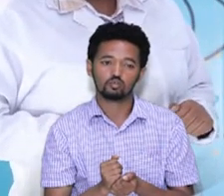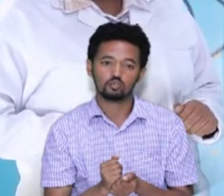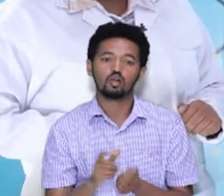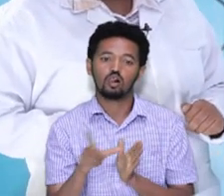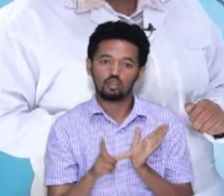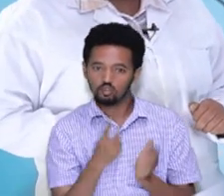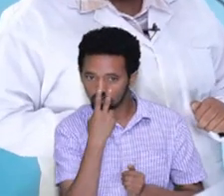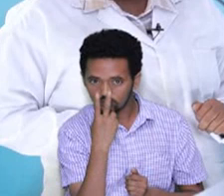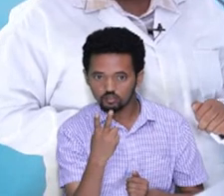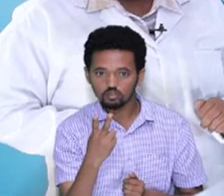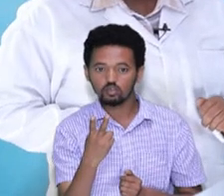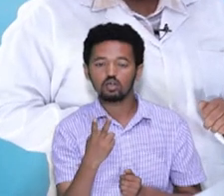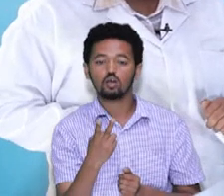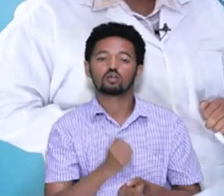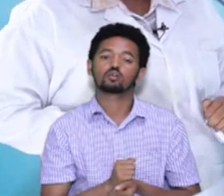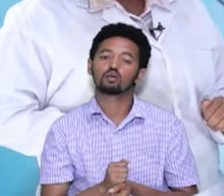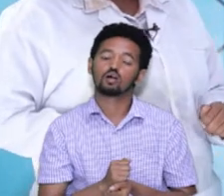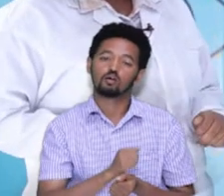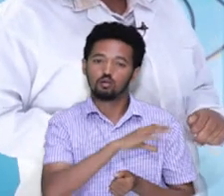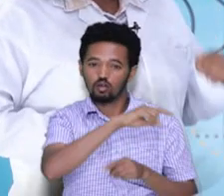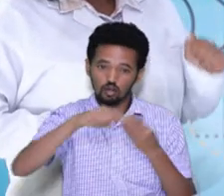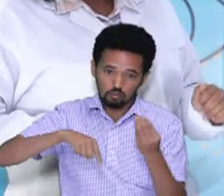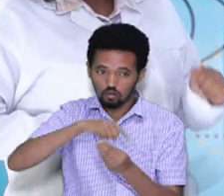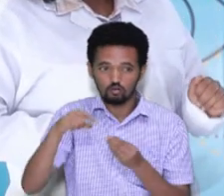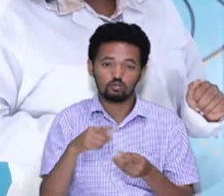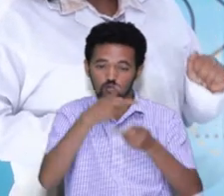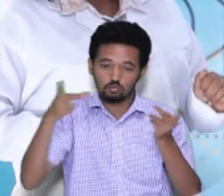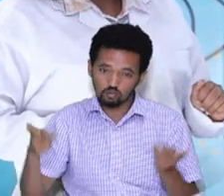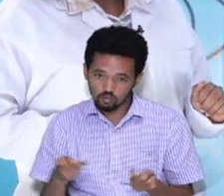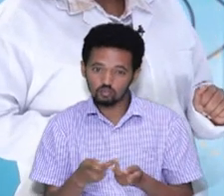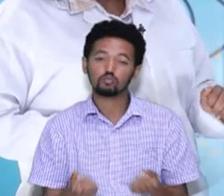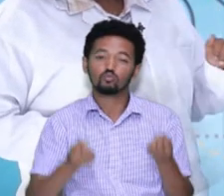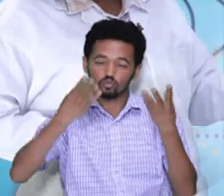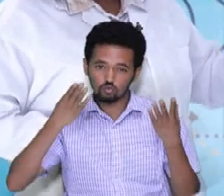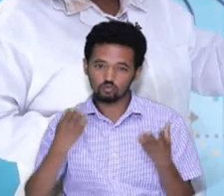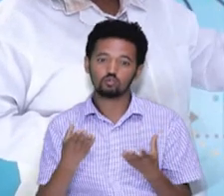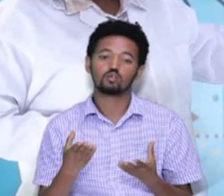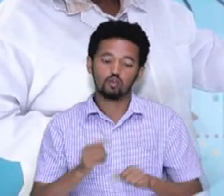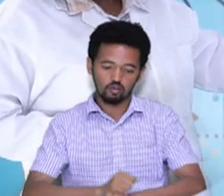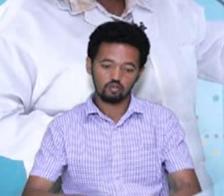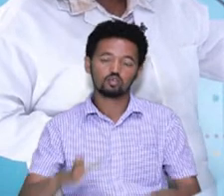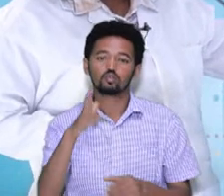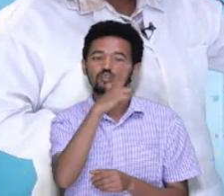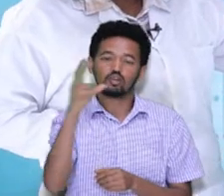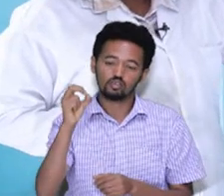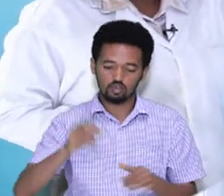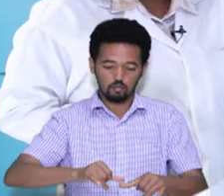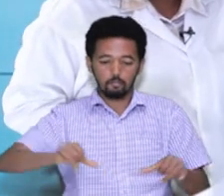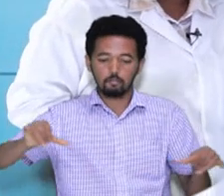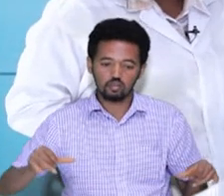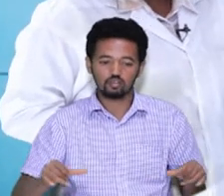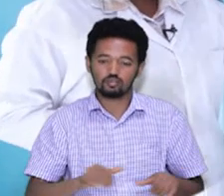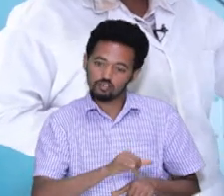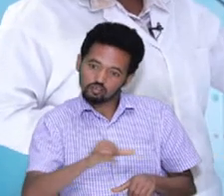Let us see about plateau of Africa. The most part of Africa, areas above 300 meters above sea